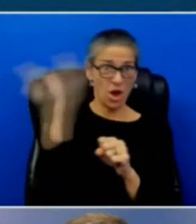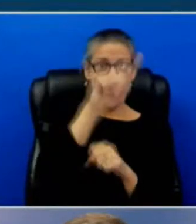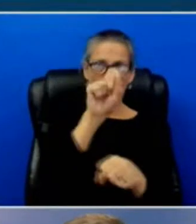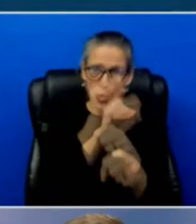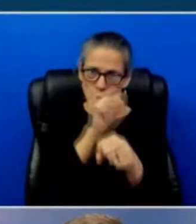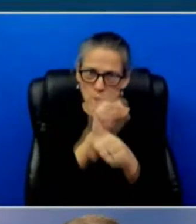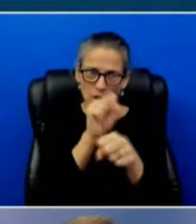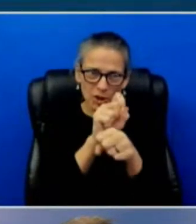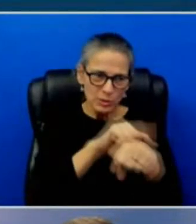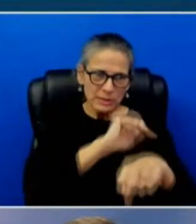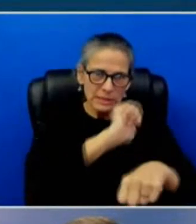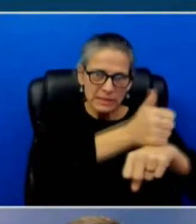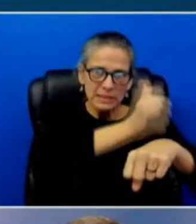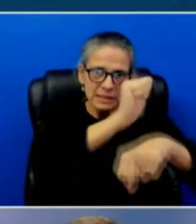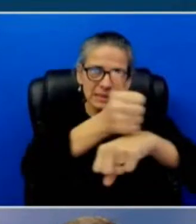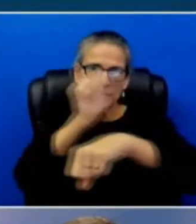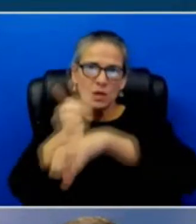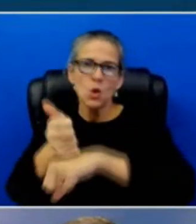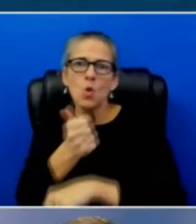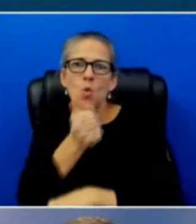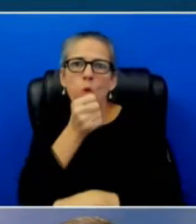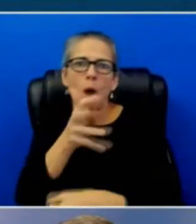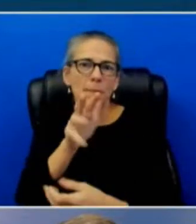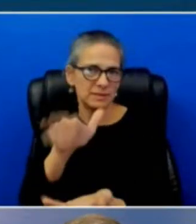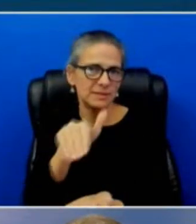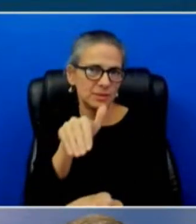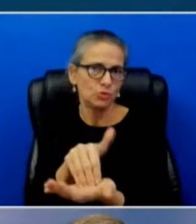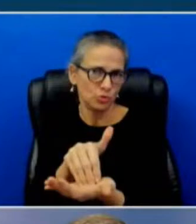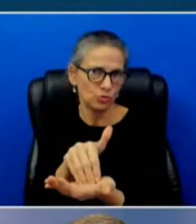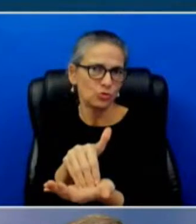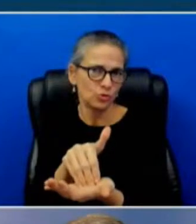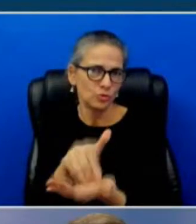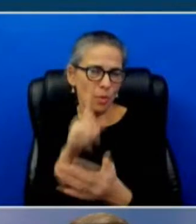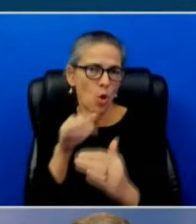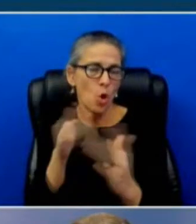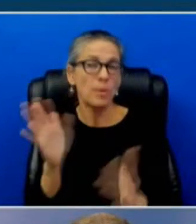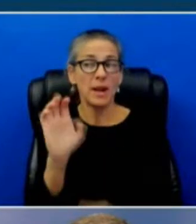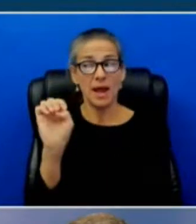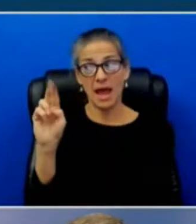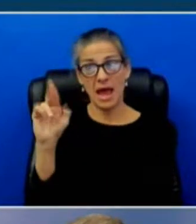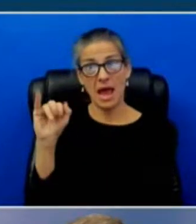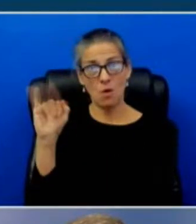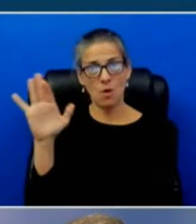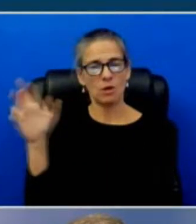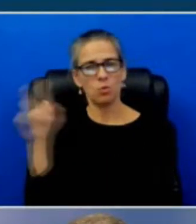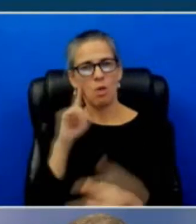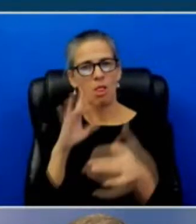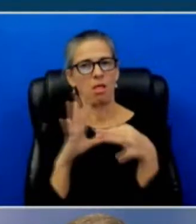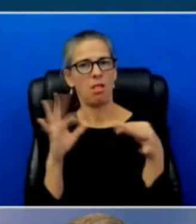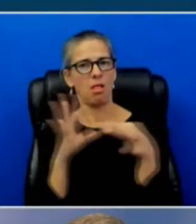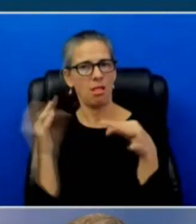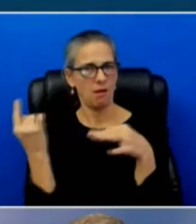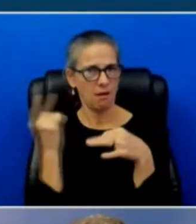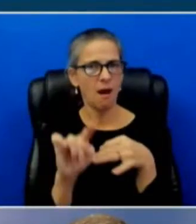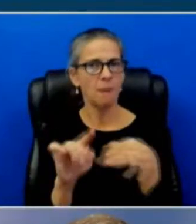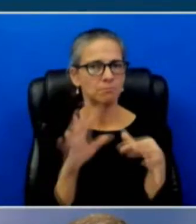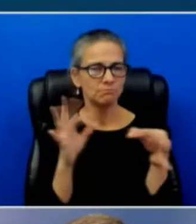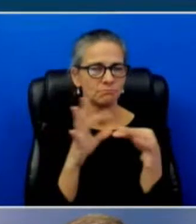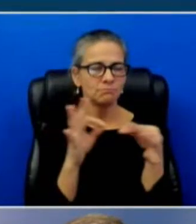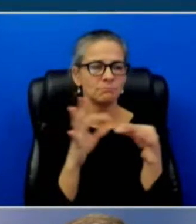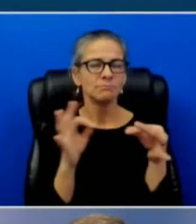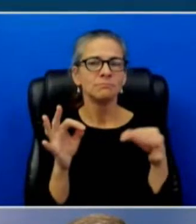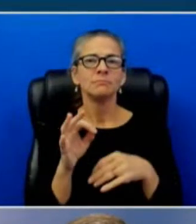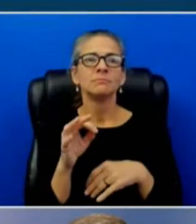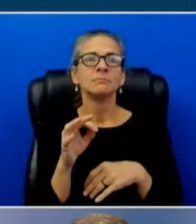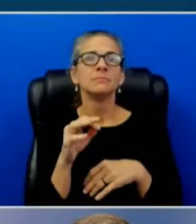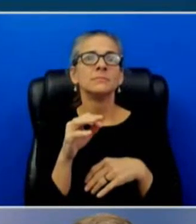centers open. You're going to hear from Eric in a minute. They're even moving some of them when power is going out at